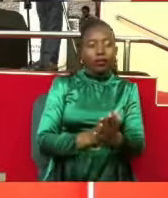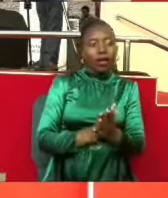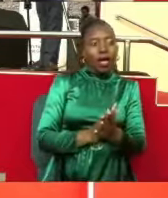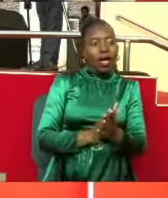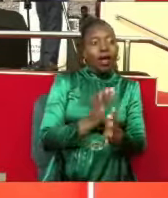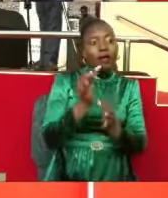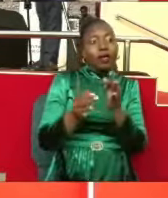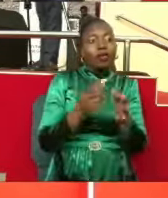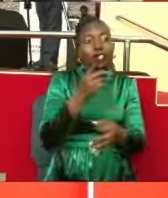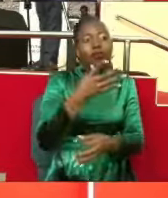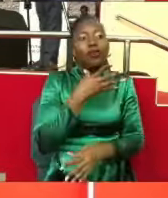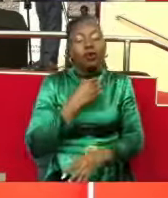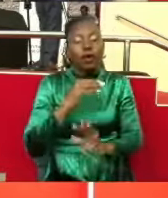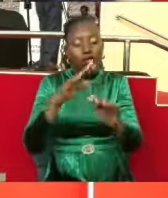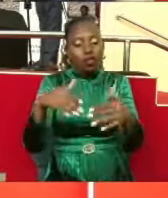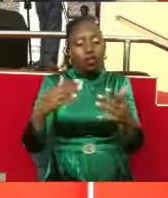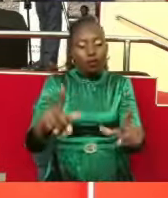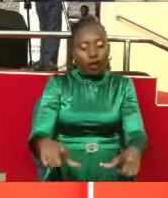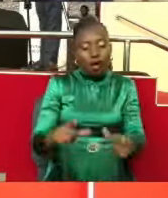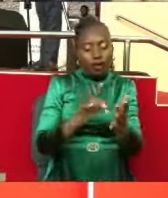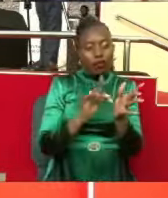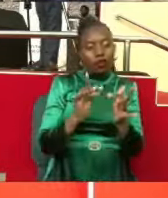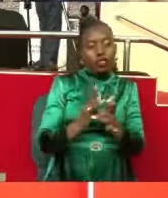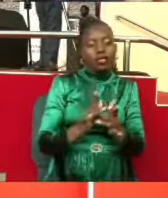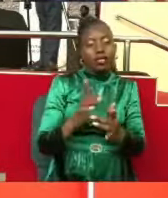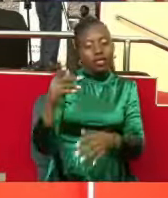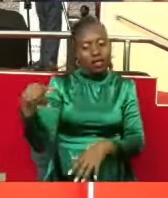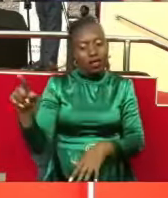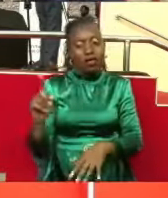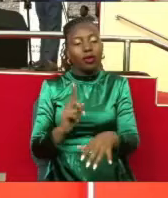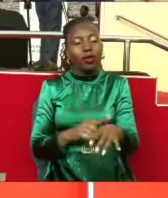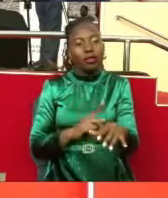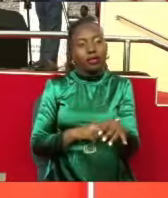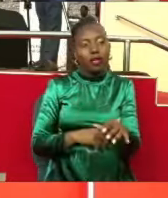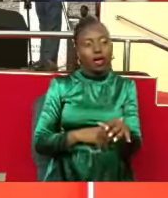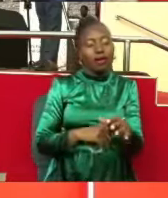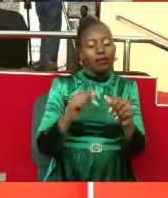Jesus Christ, this is the moment. The altar is so open.